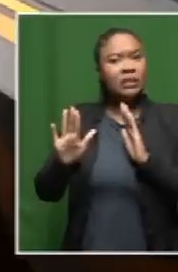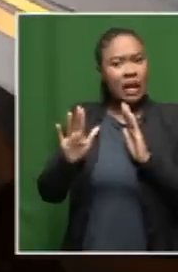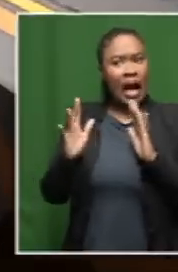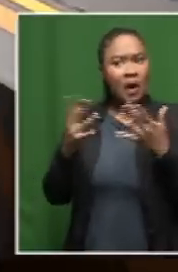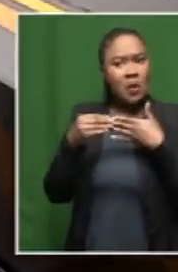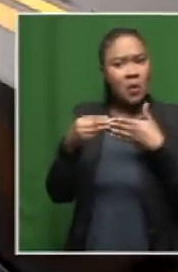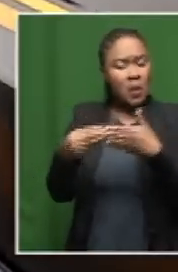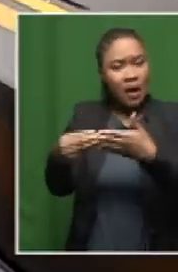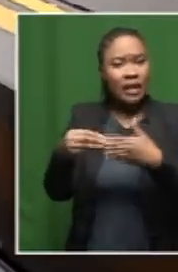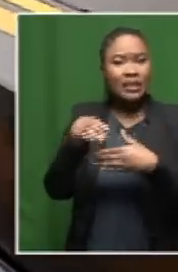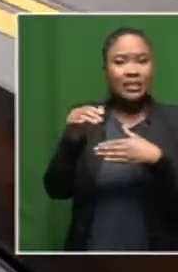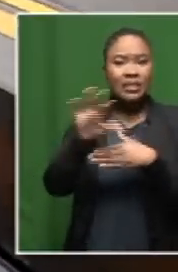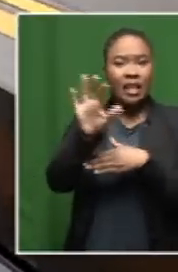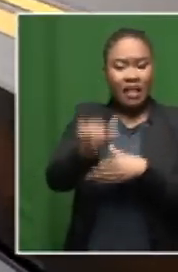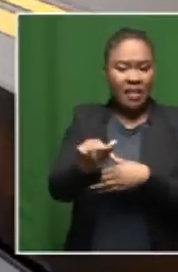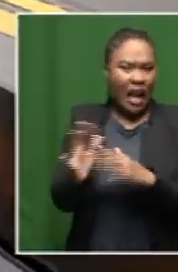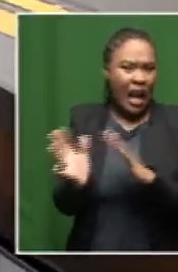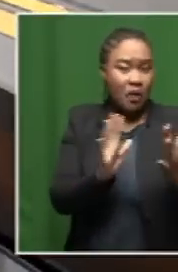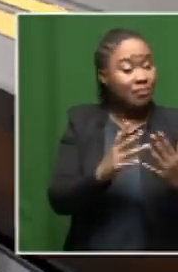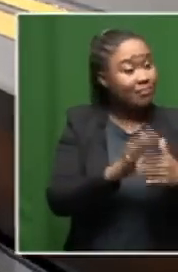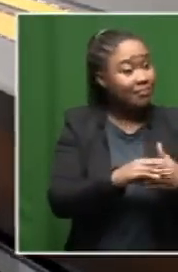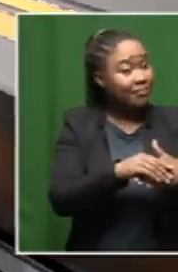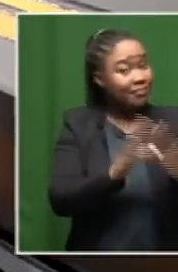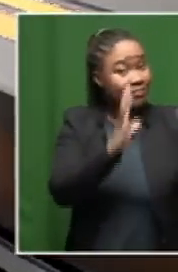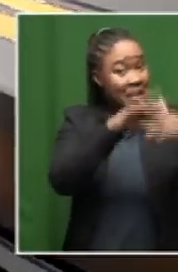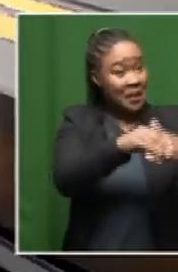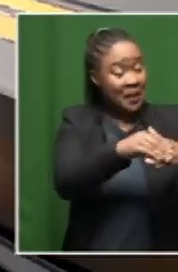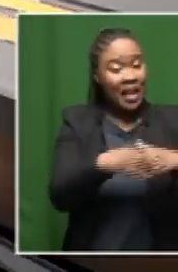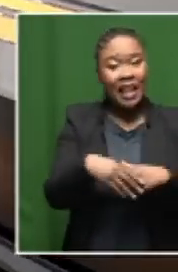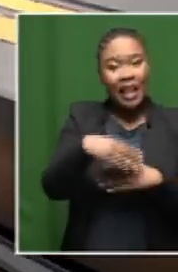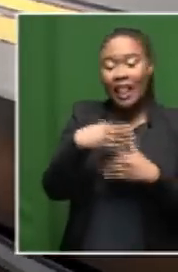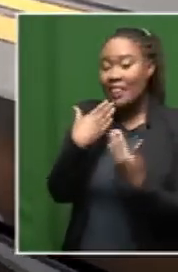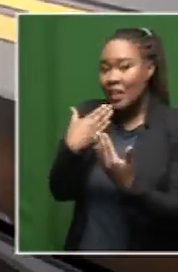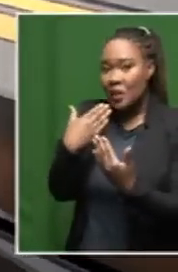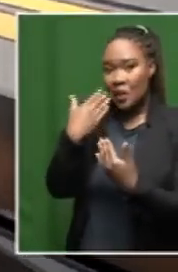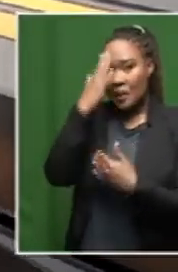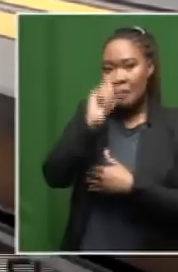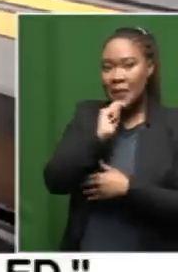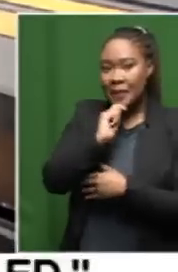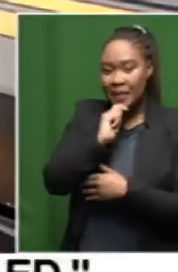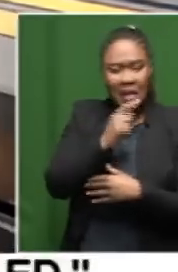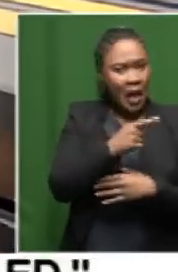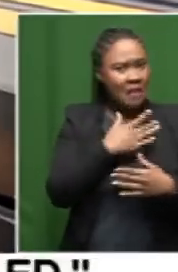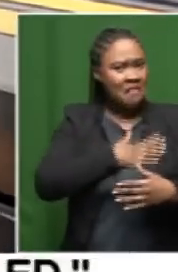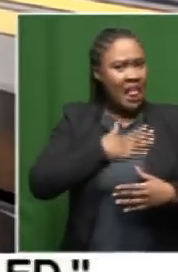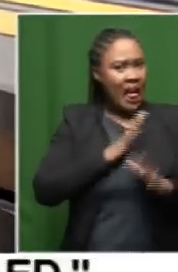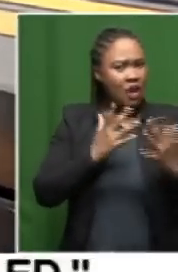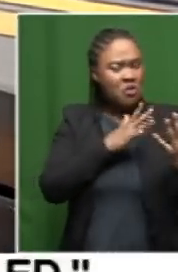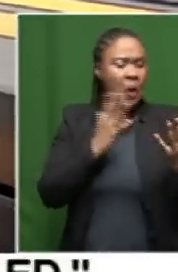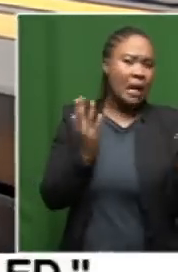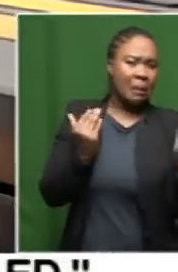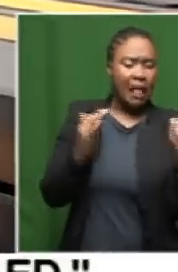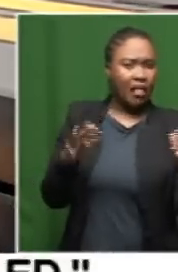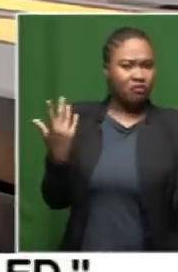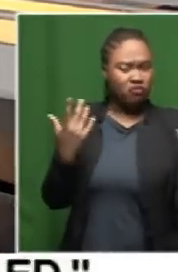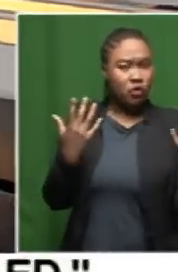Africa. Congratulations. Thank you, Leanne, and good morning. How are you feeling? I mean, obviously not an unexpected position, but it's